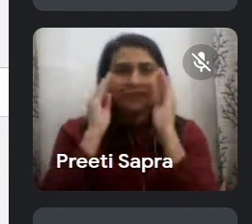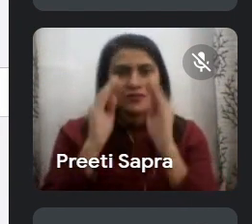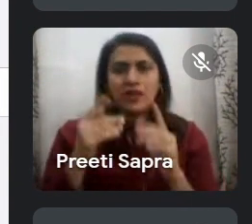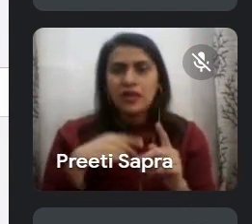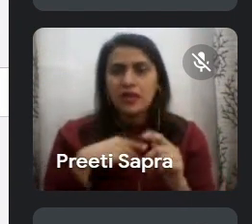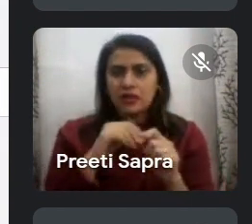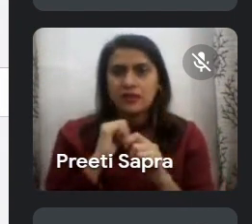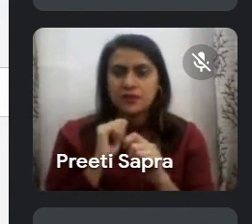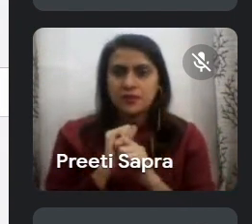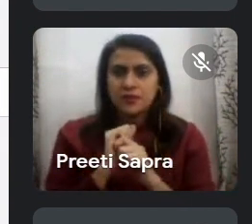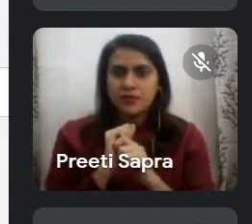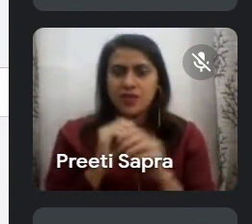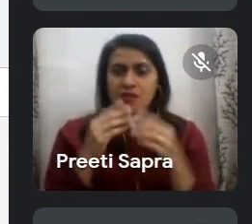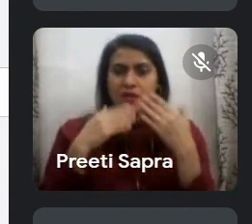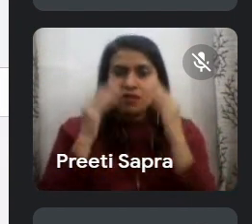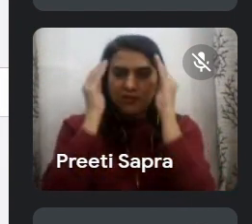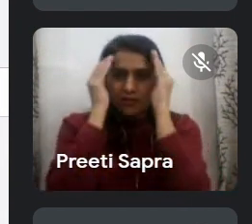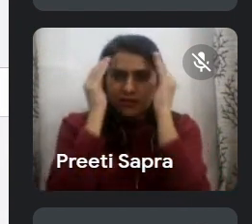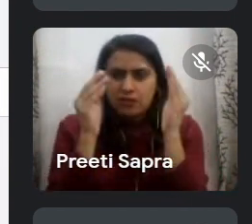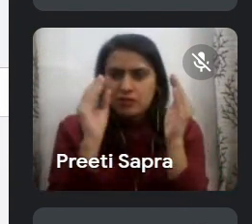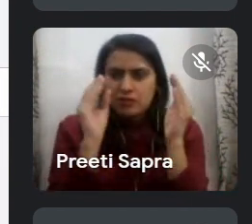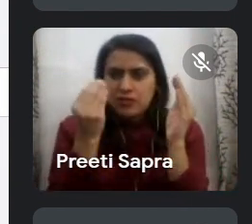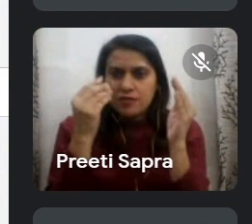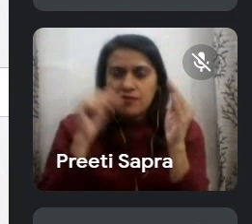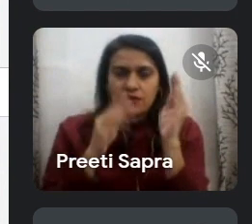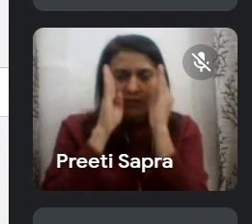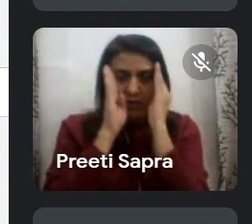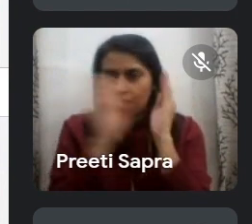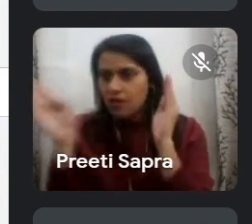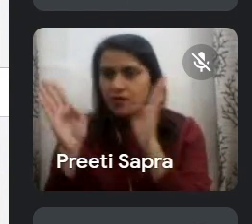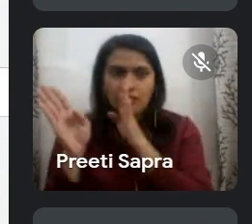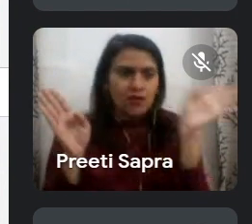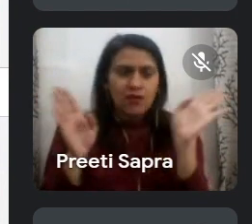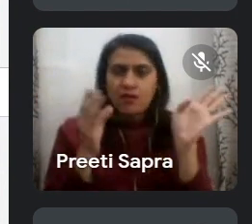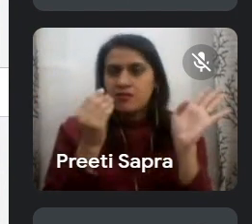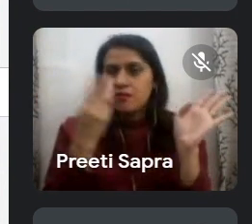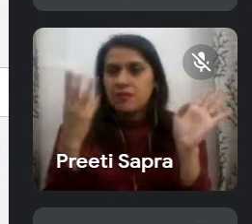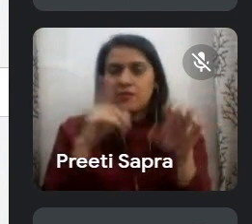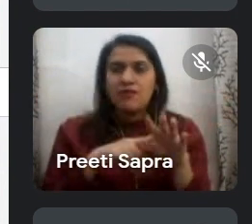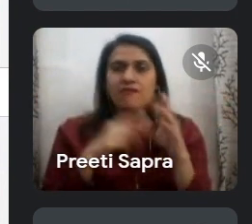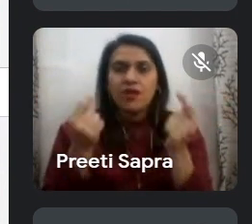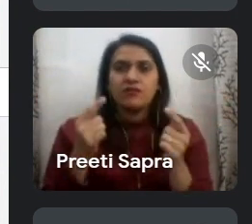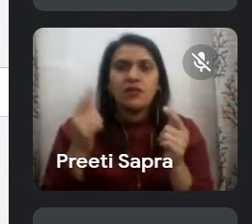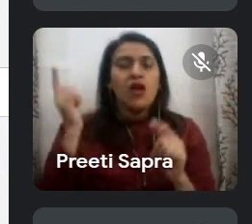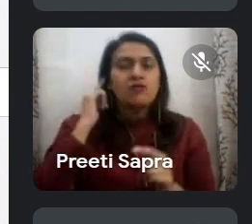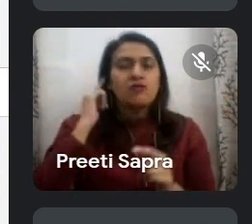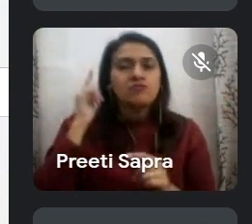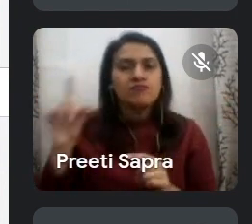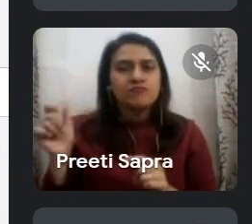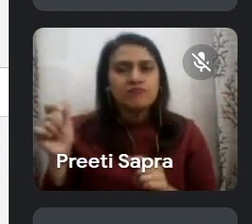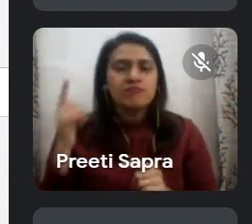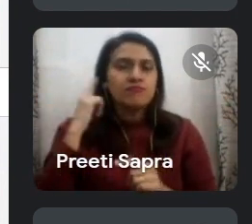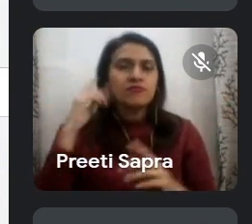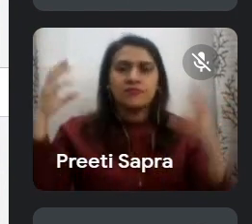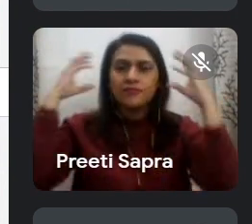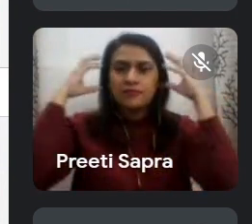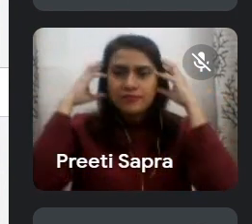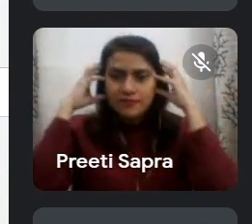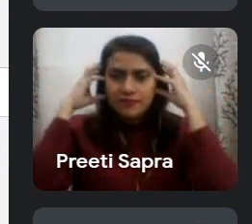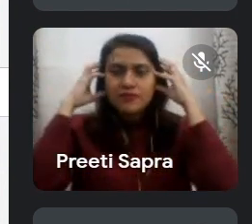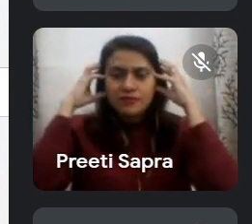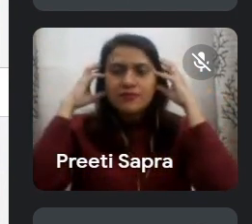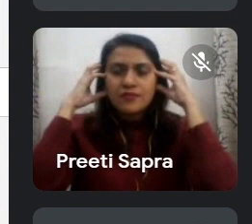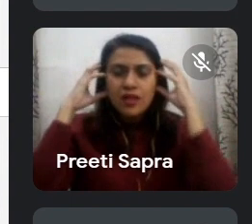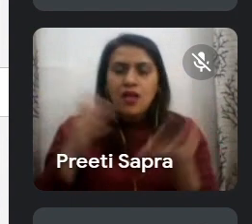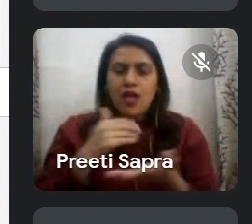I can't really like concentrate at times. Like I get distracted too easily. So I put on music, and I put on noise cancelling headphones, and it